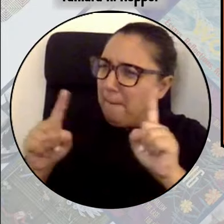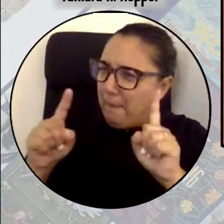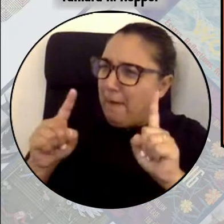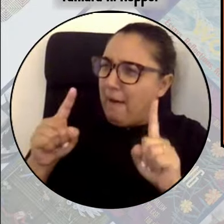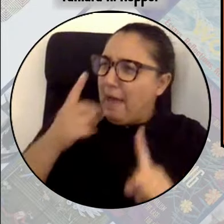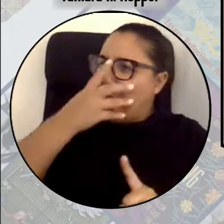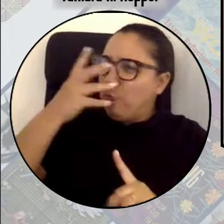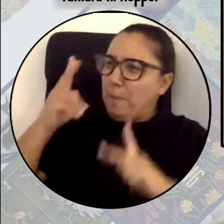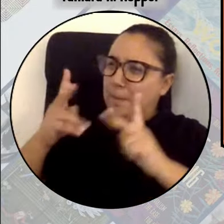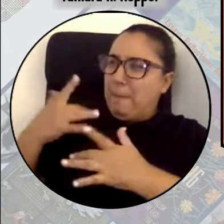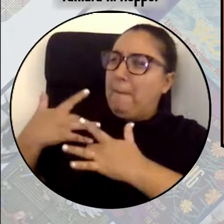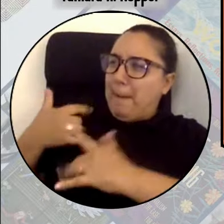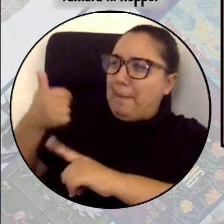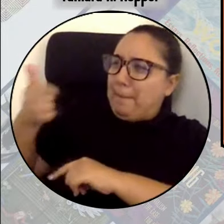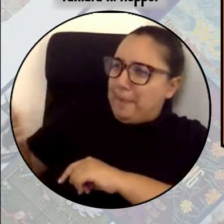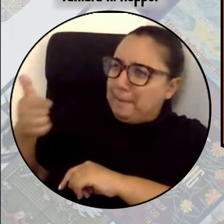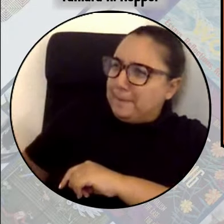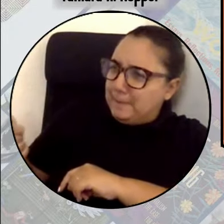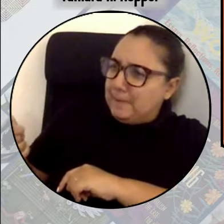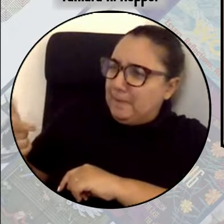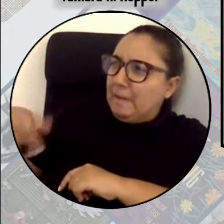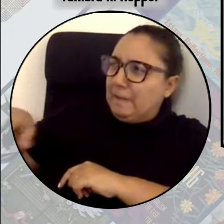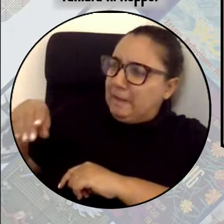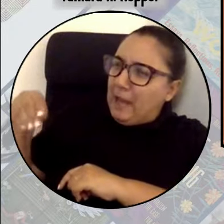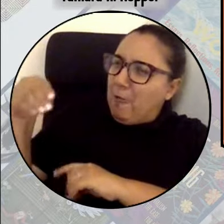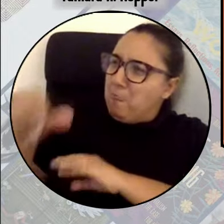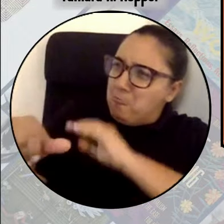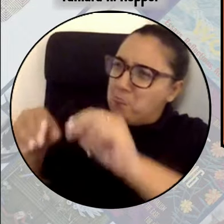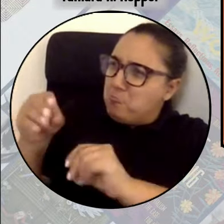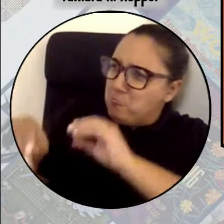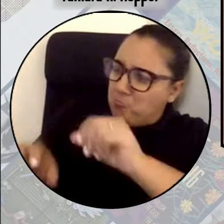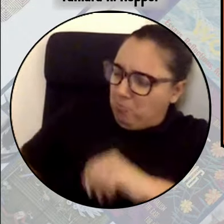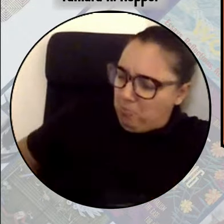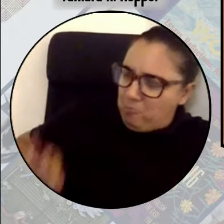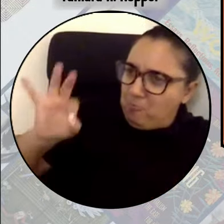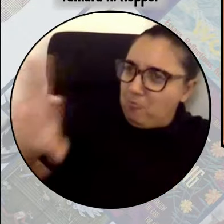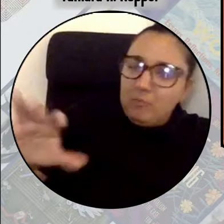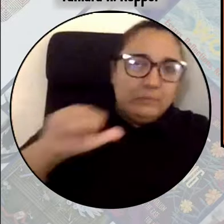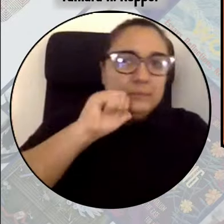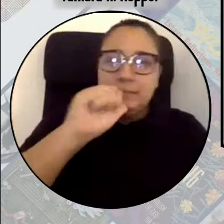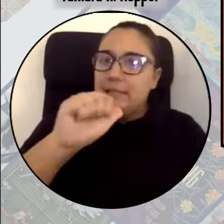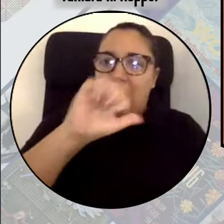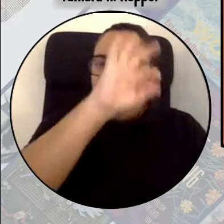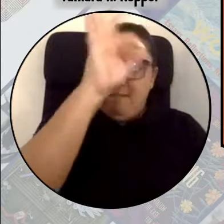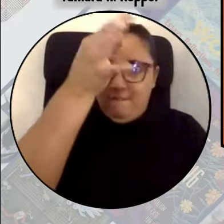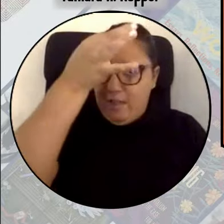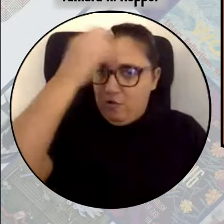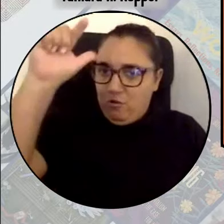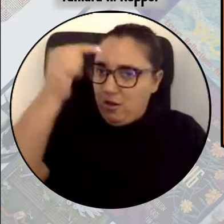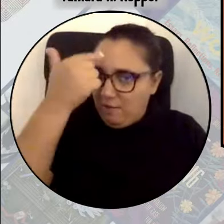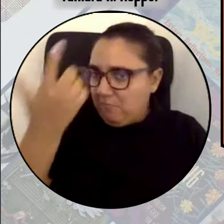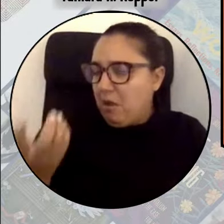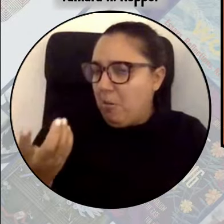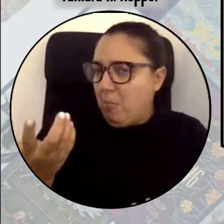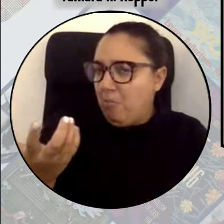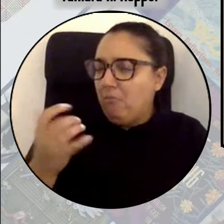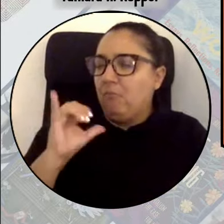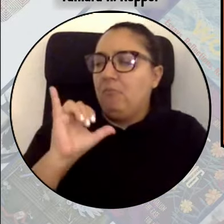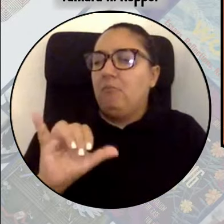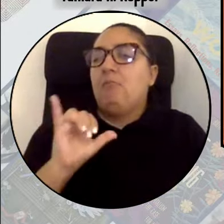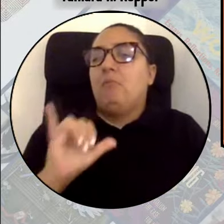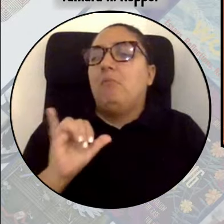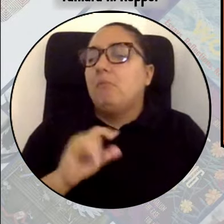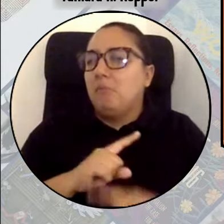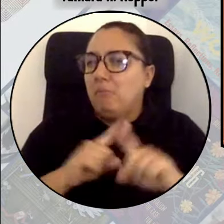immigrants, and fees, right? Instead of the federal government in the way that they give huge amounts of money to